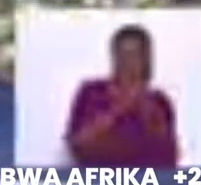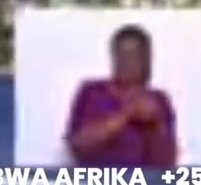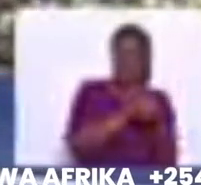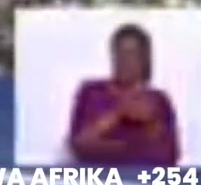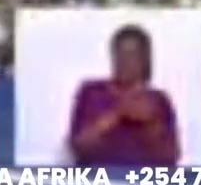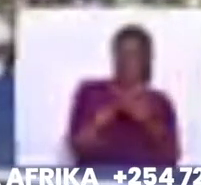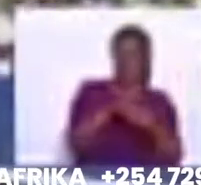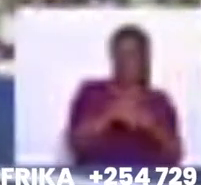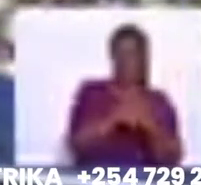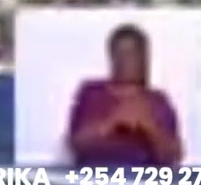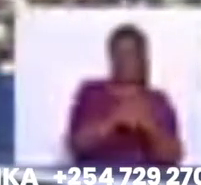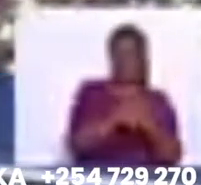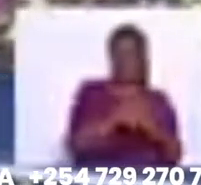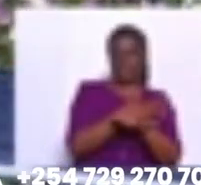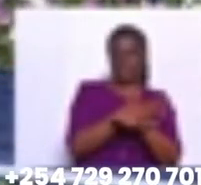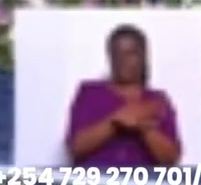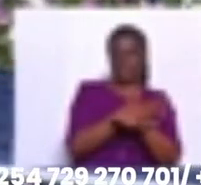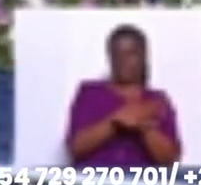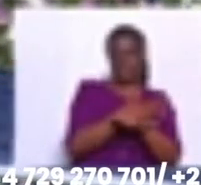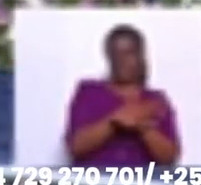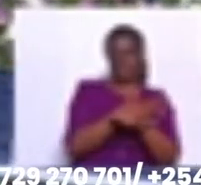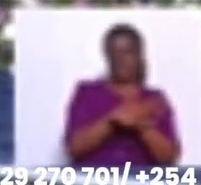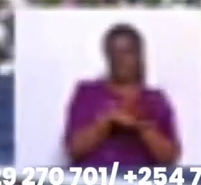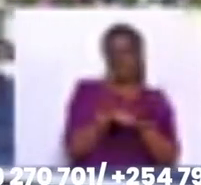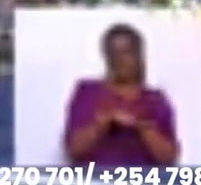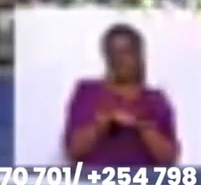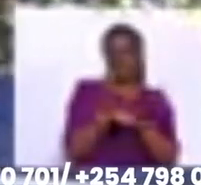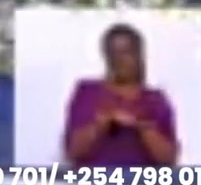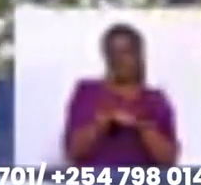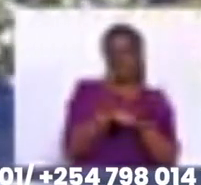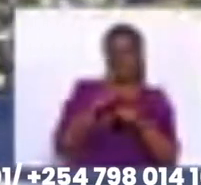cancer with fewer and fewer side effects.